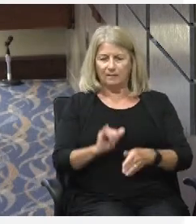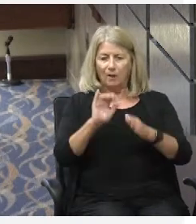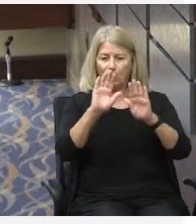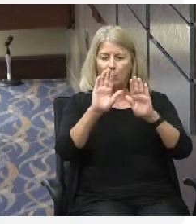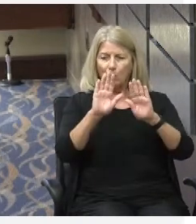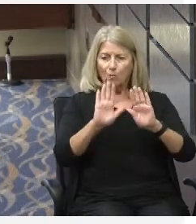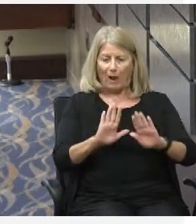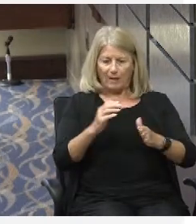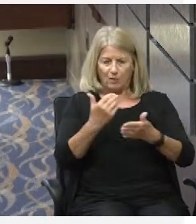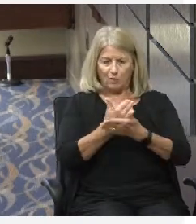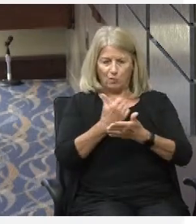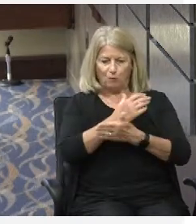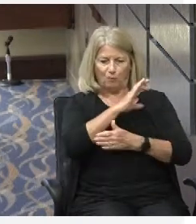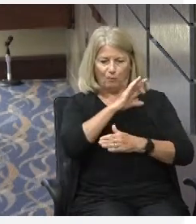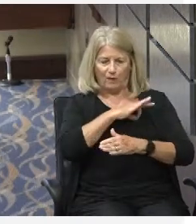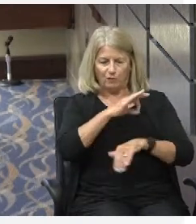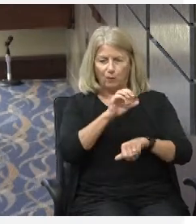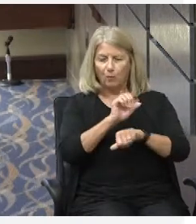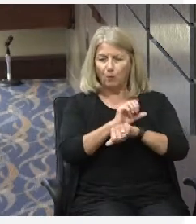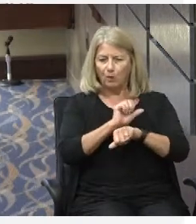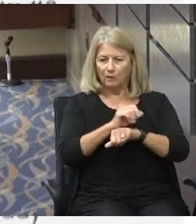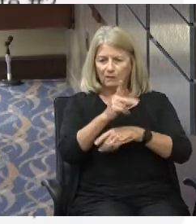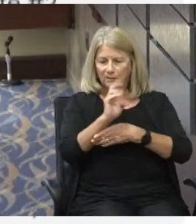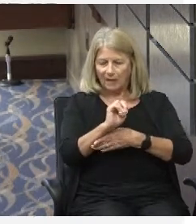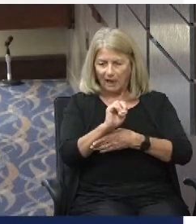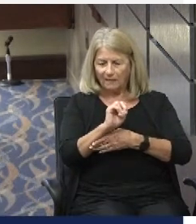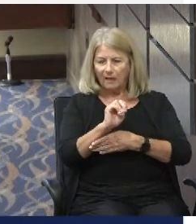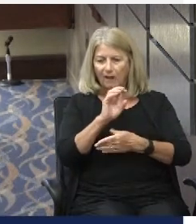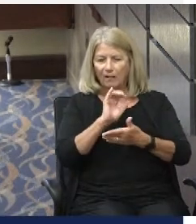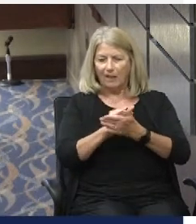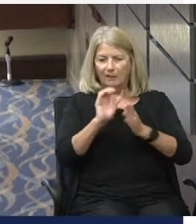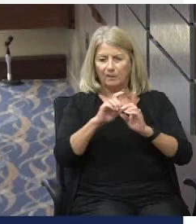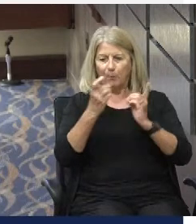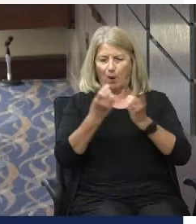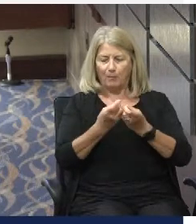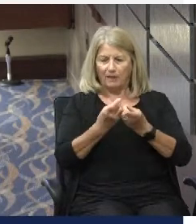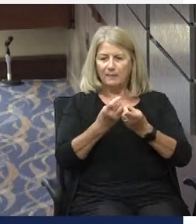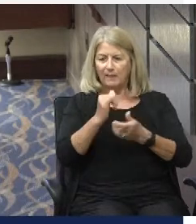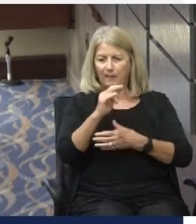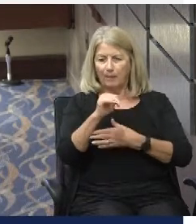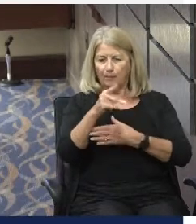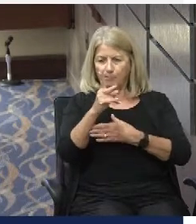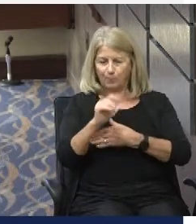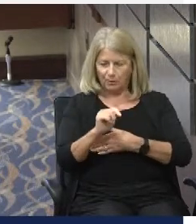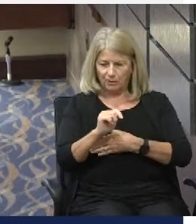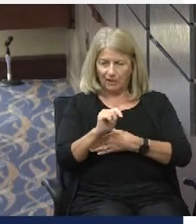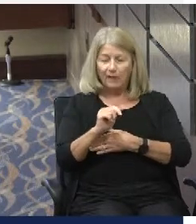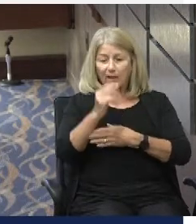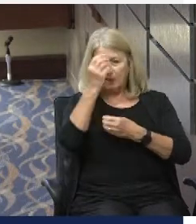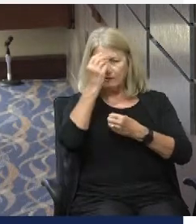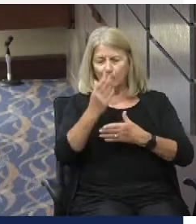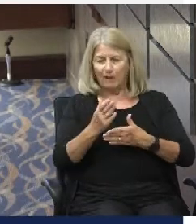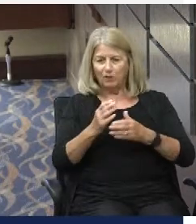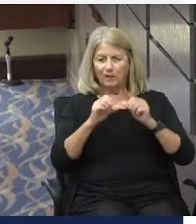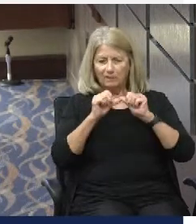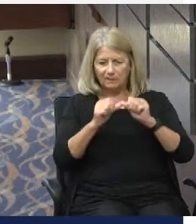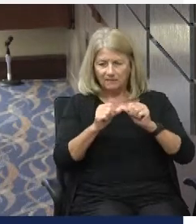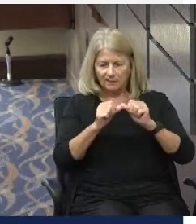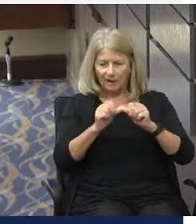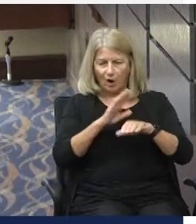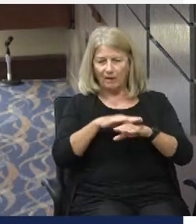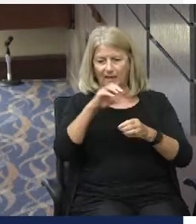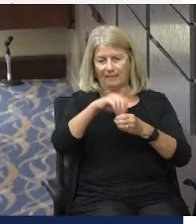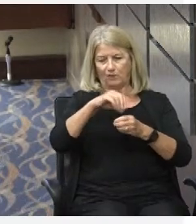gives kind of some of that ownership back into these departments to input information. And so consistently on any home or any interior page, you'll